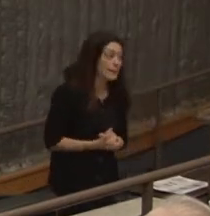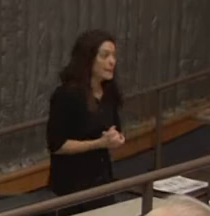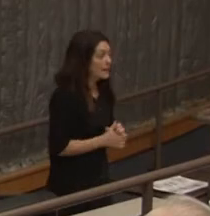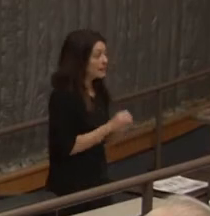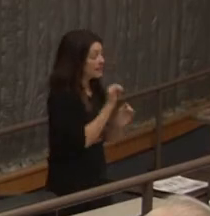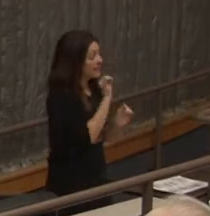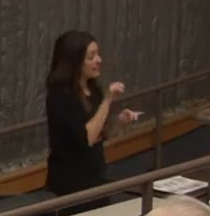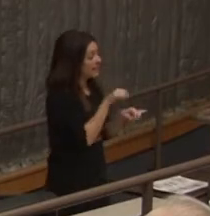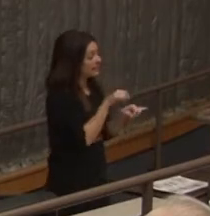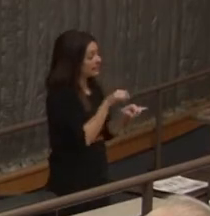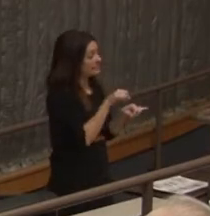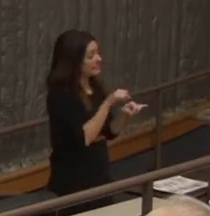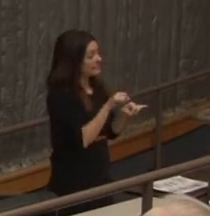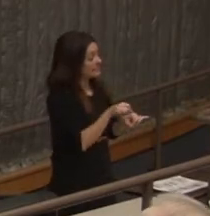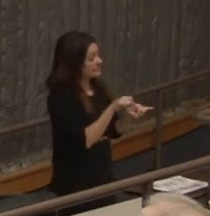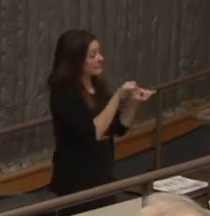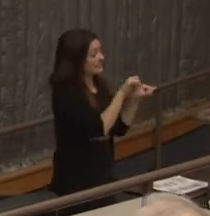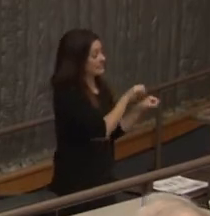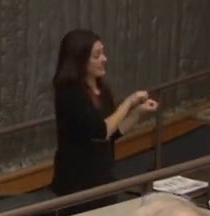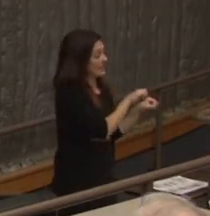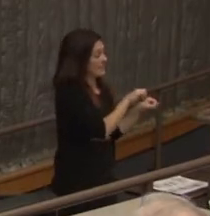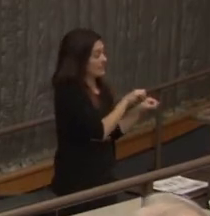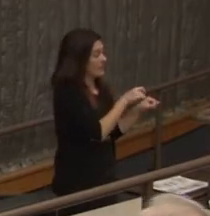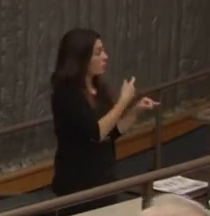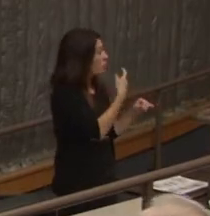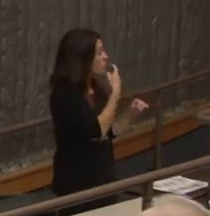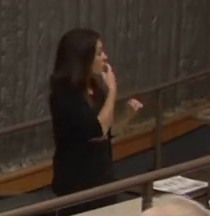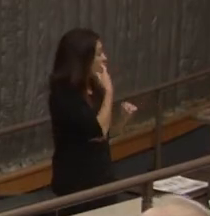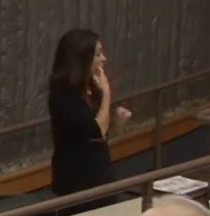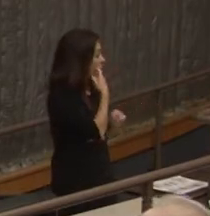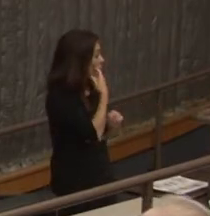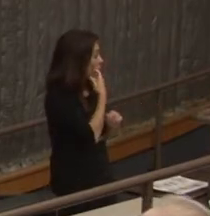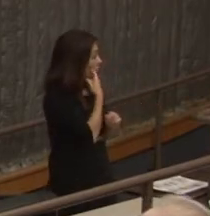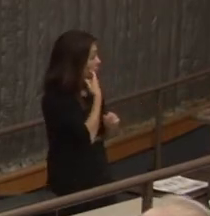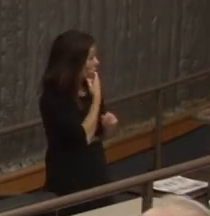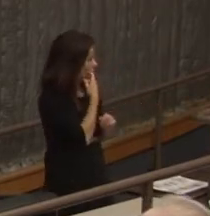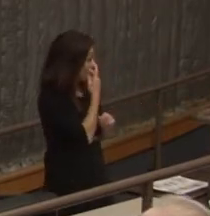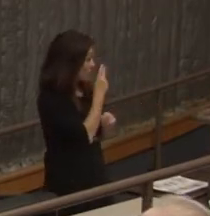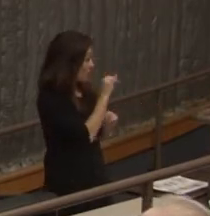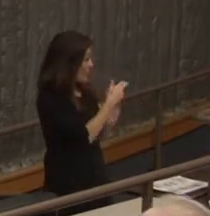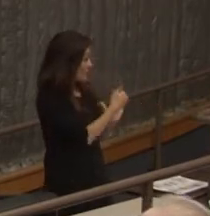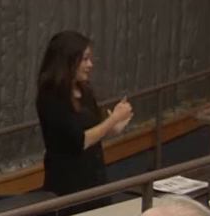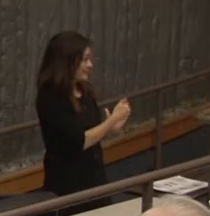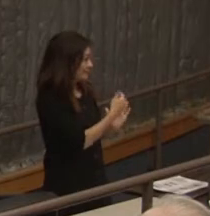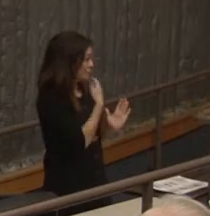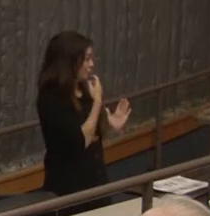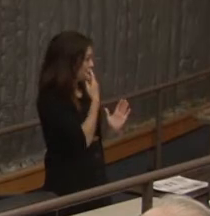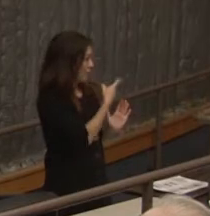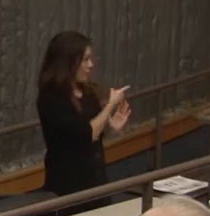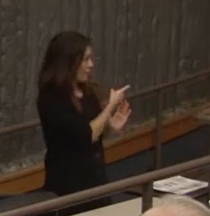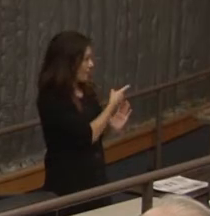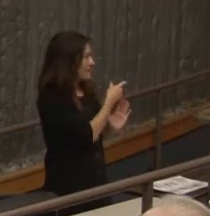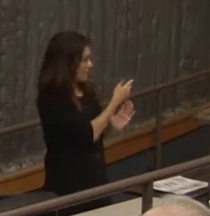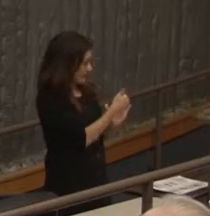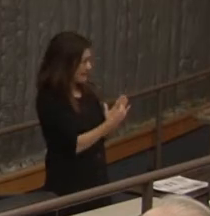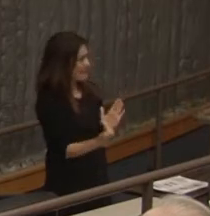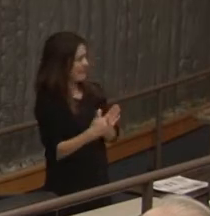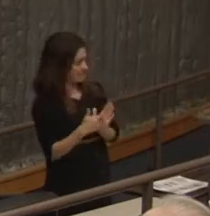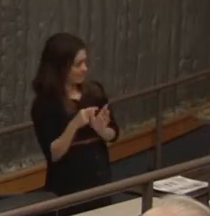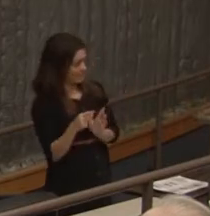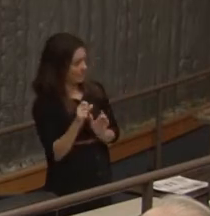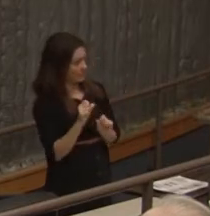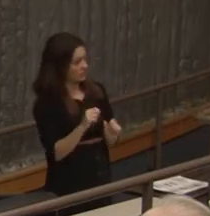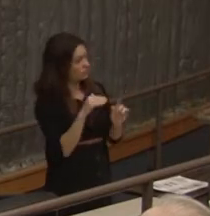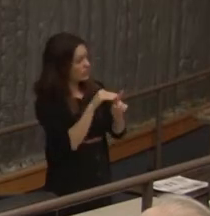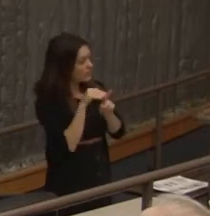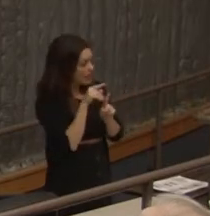it there? Well, it's to remind us that we're looking at a painting. This is a painting, but